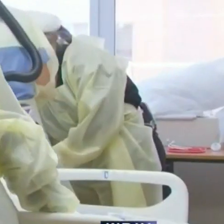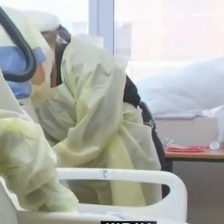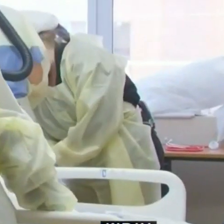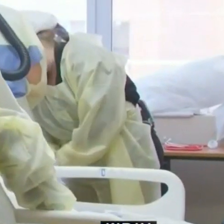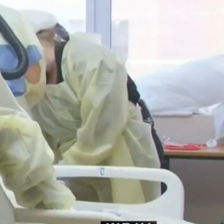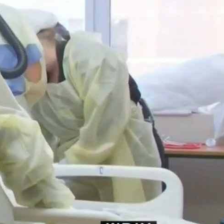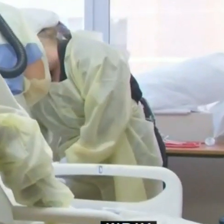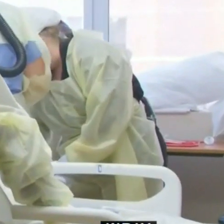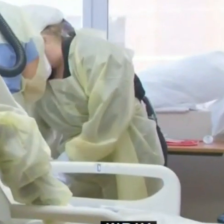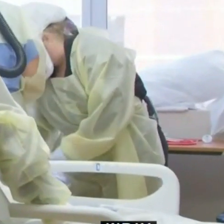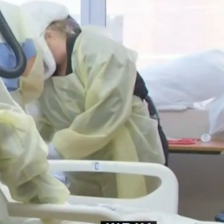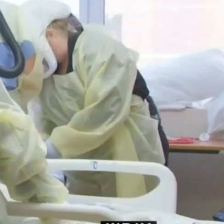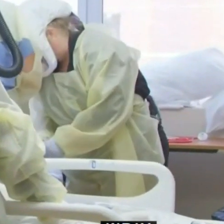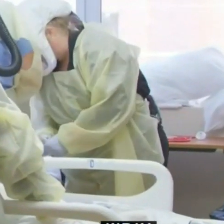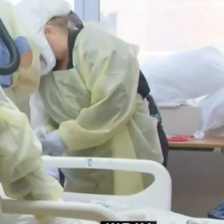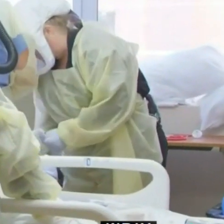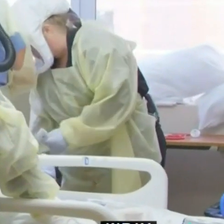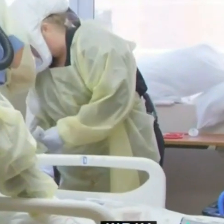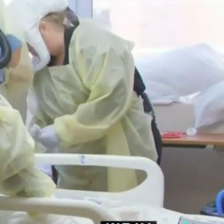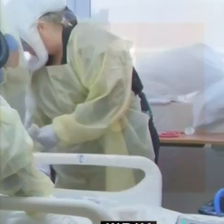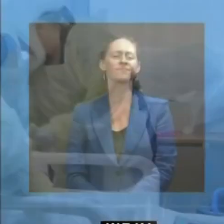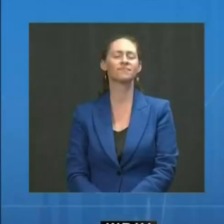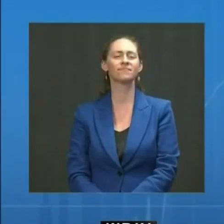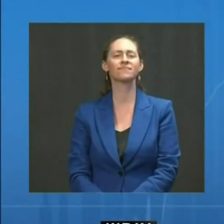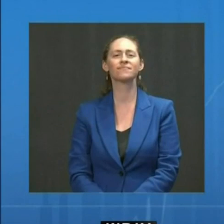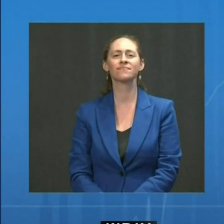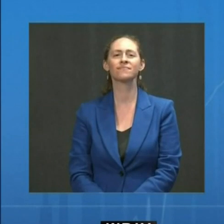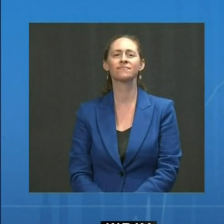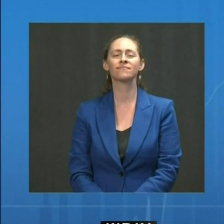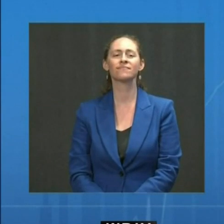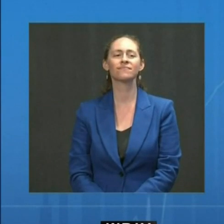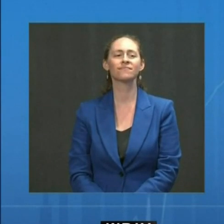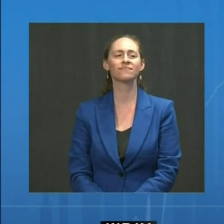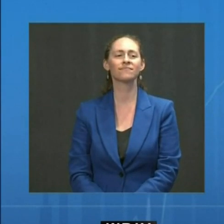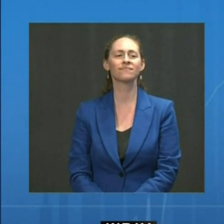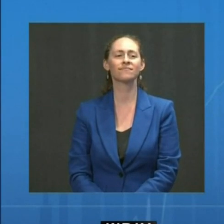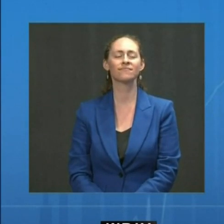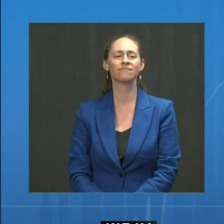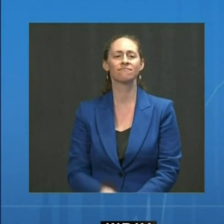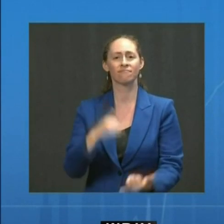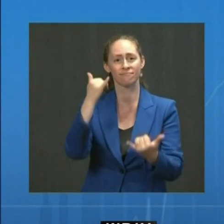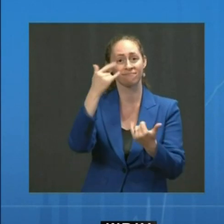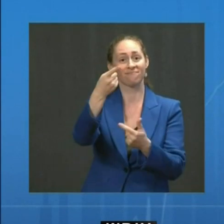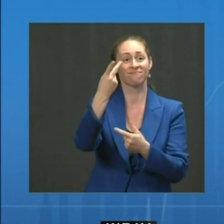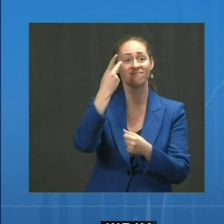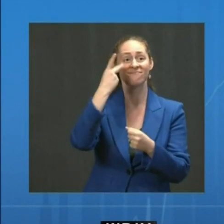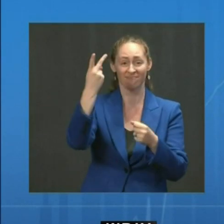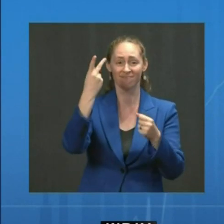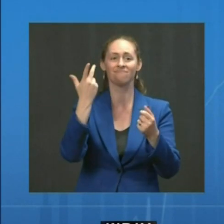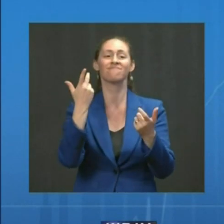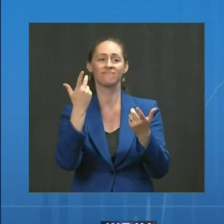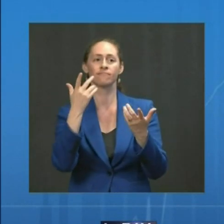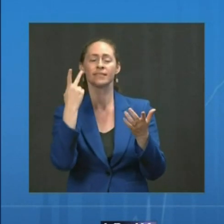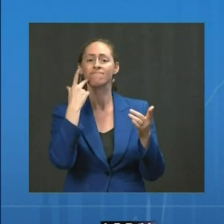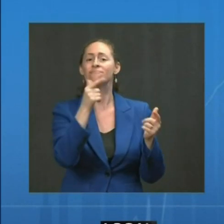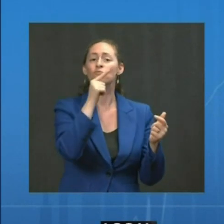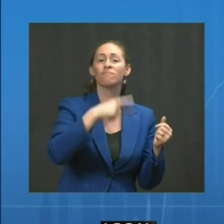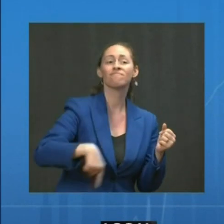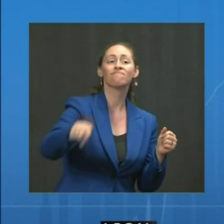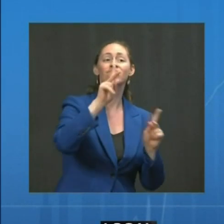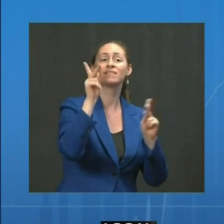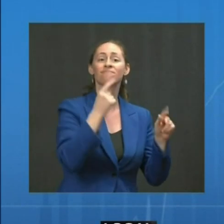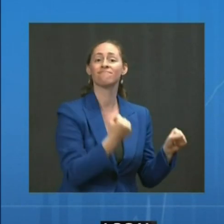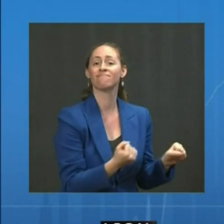the unvaccinated remain at high risk. COVID-19 associated hospitalization rates were 17